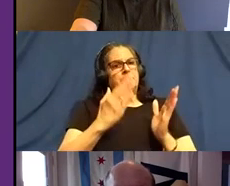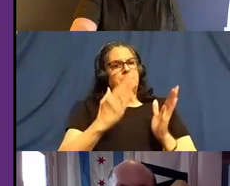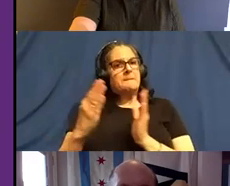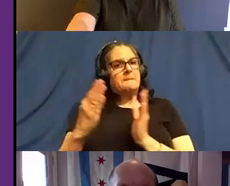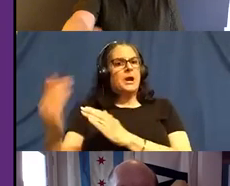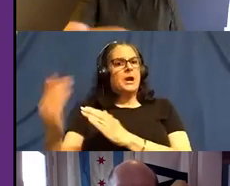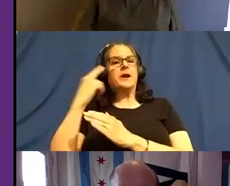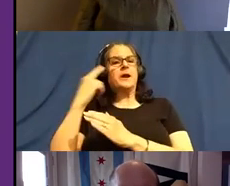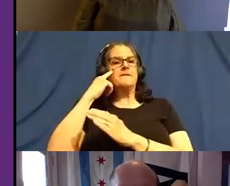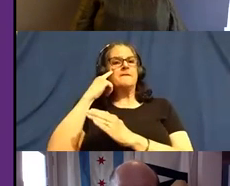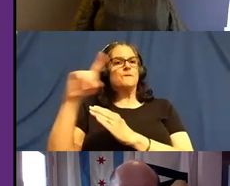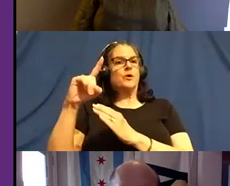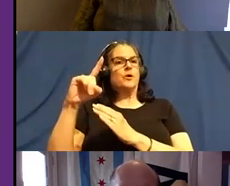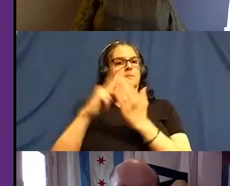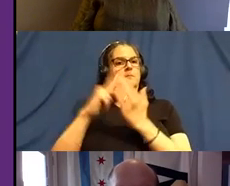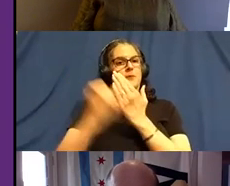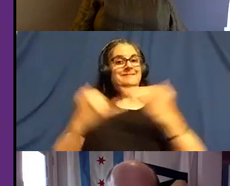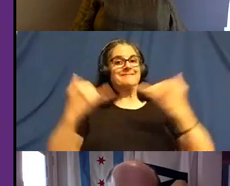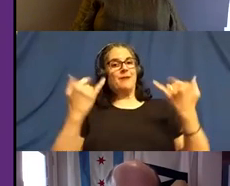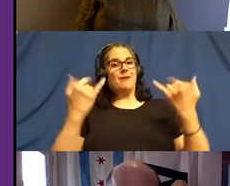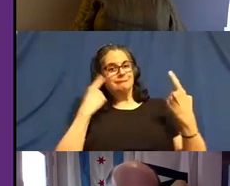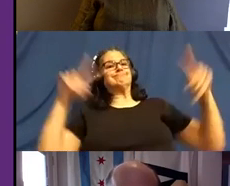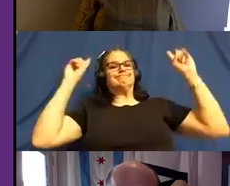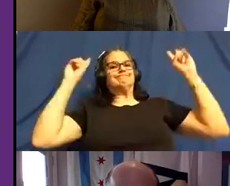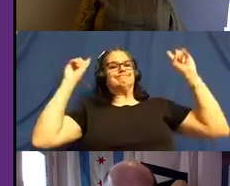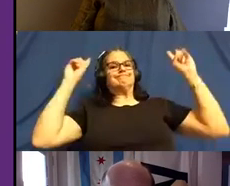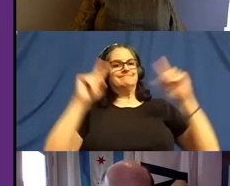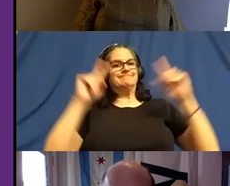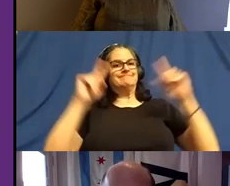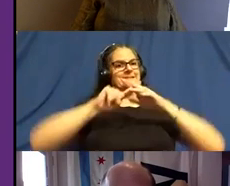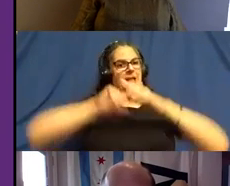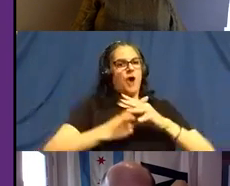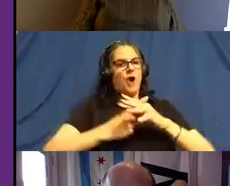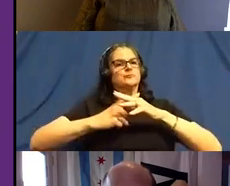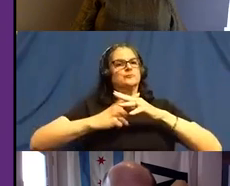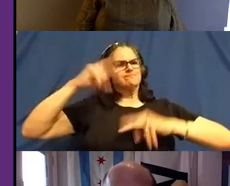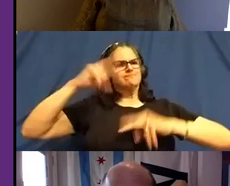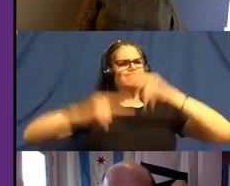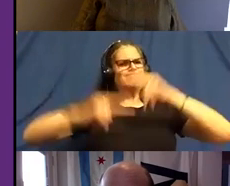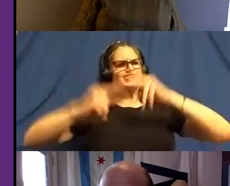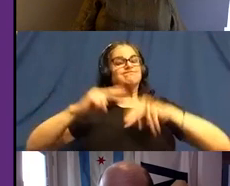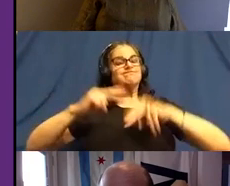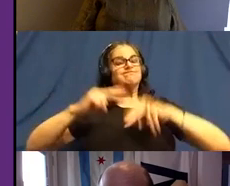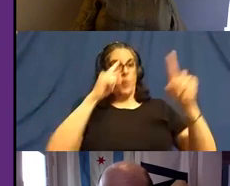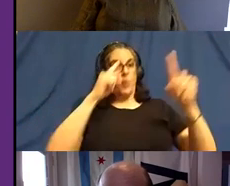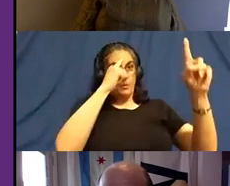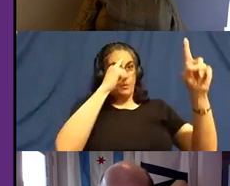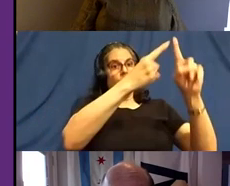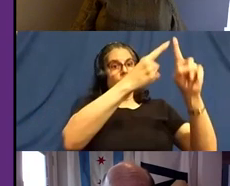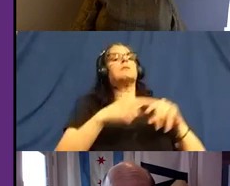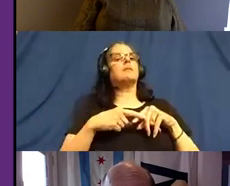begin. Our goal is to make sure that there's a lot of communication with you about how the construction is going to